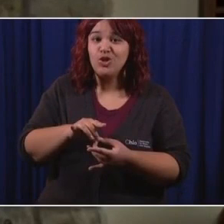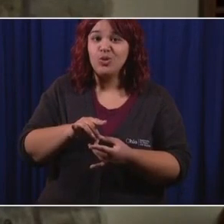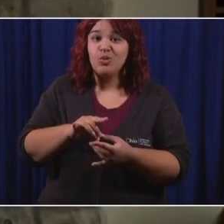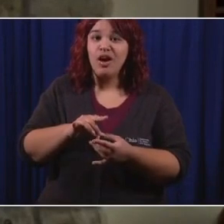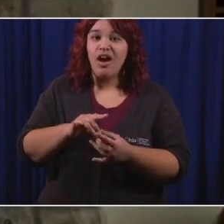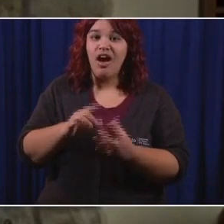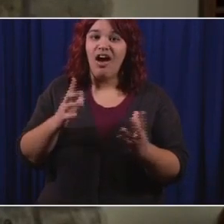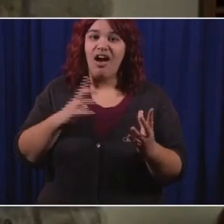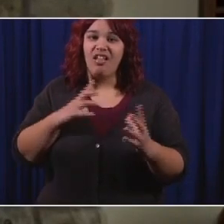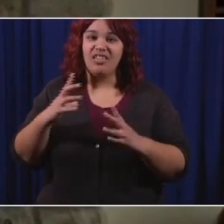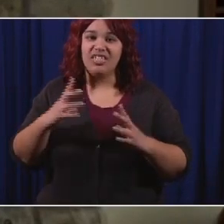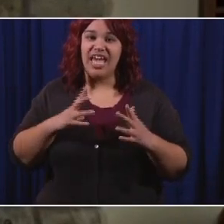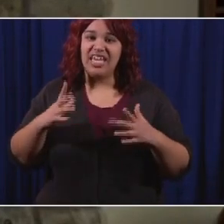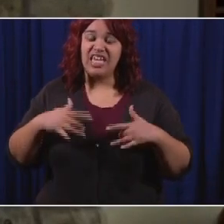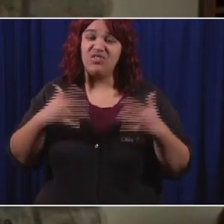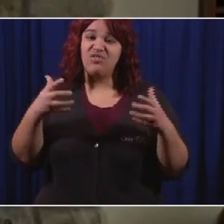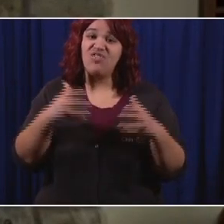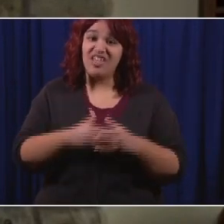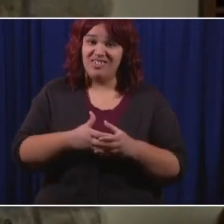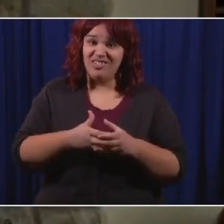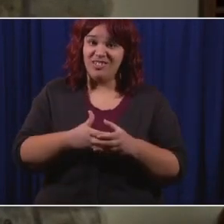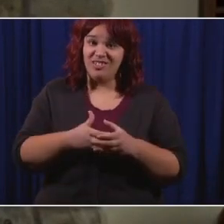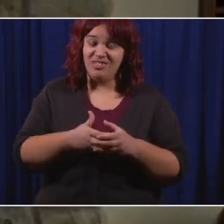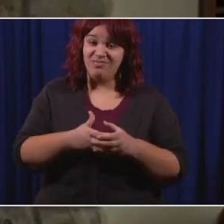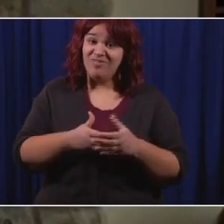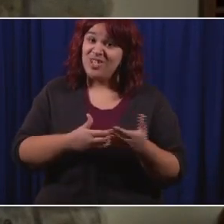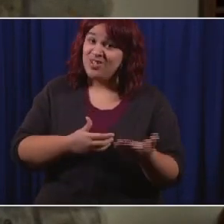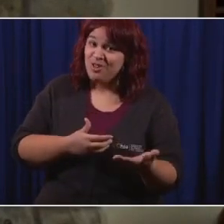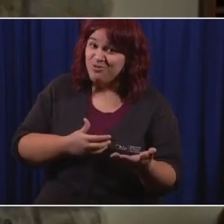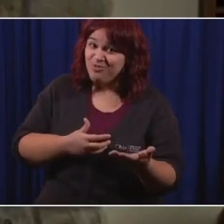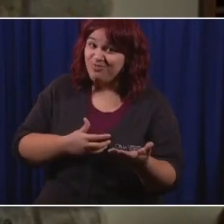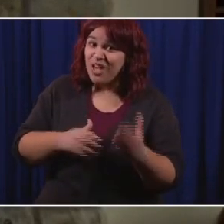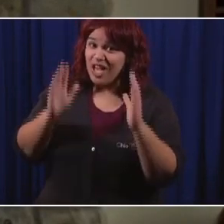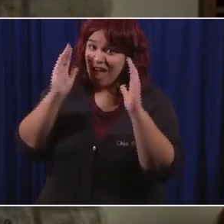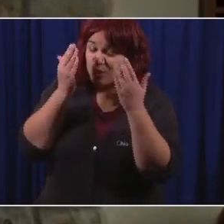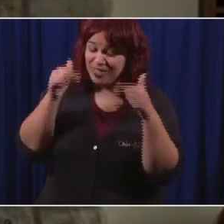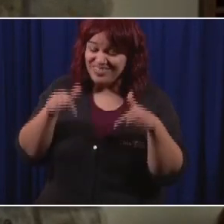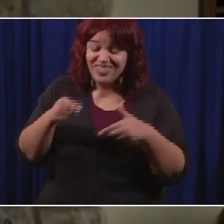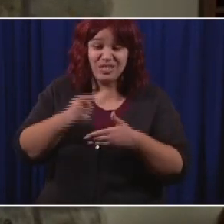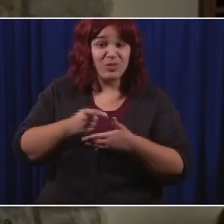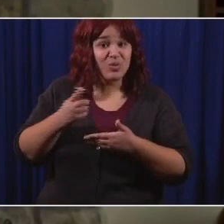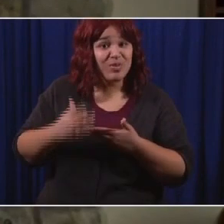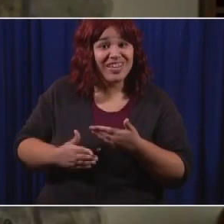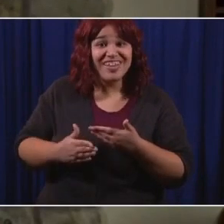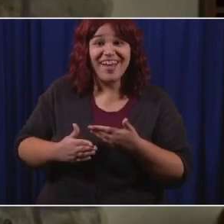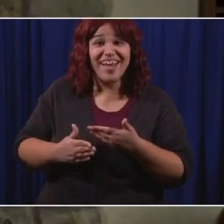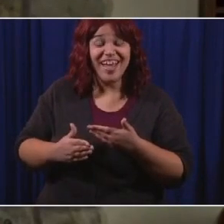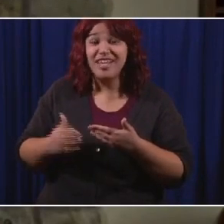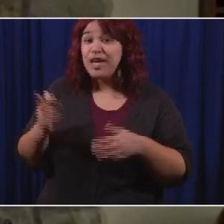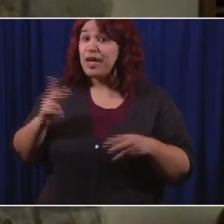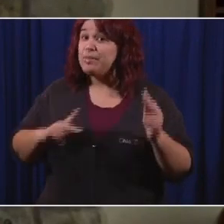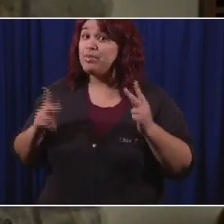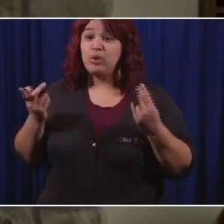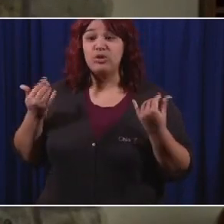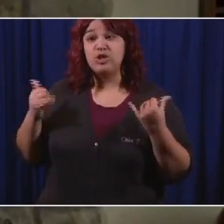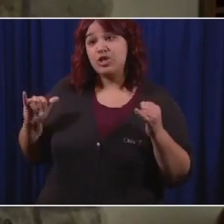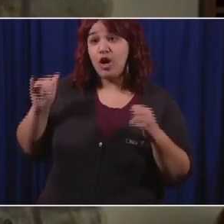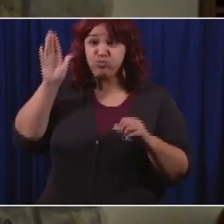Halloween get together this weekend? The weather's going to be terrible outside, so they're going to have this Halloween gathering